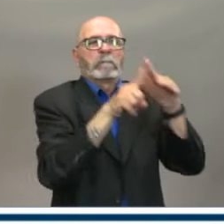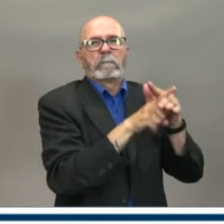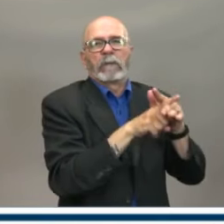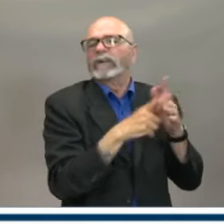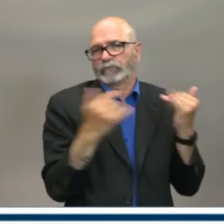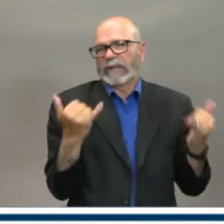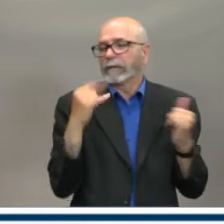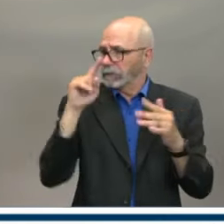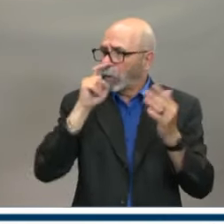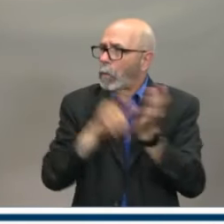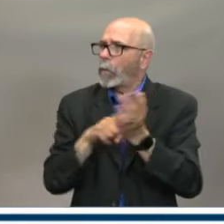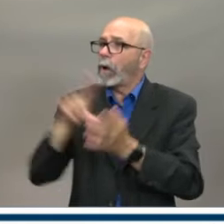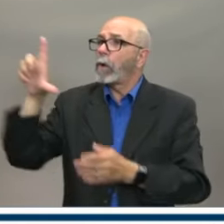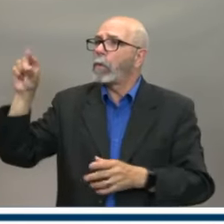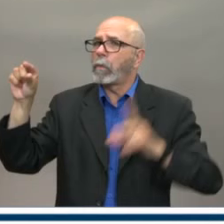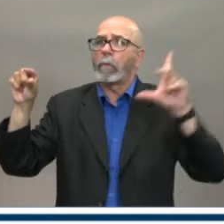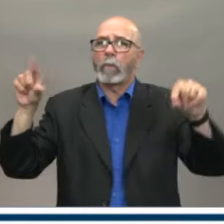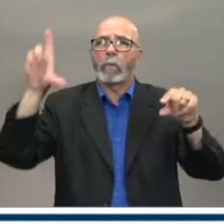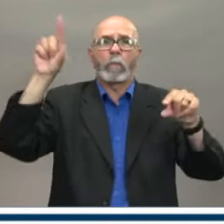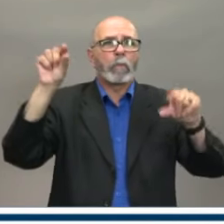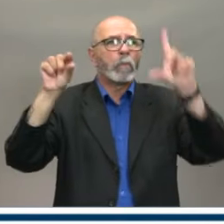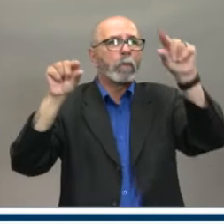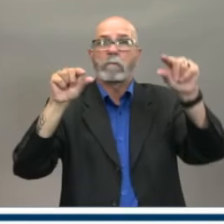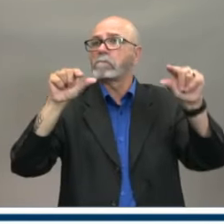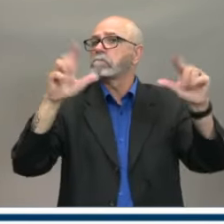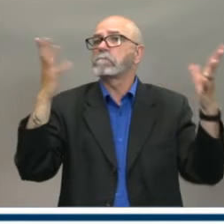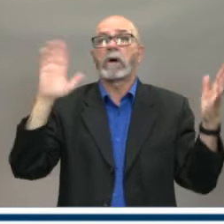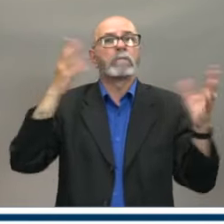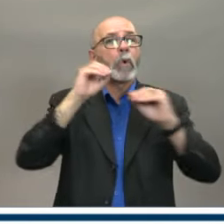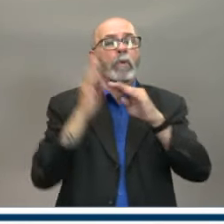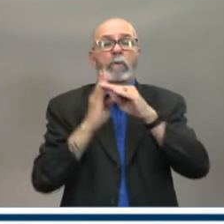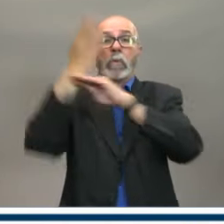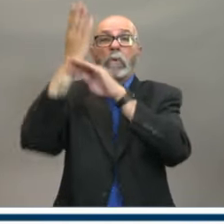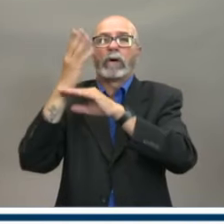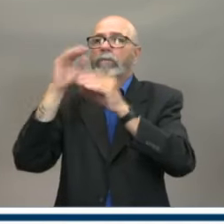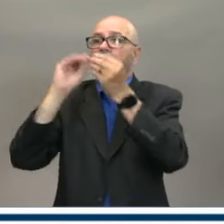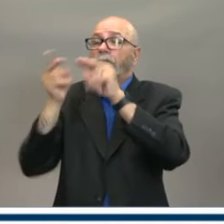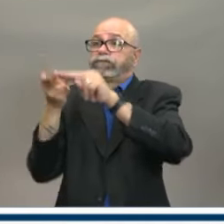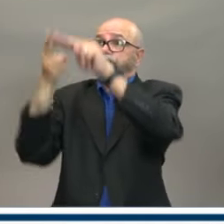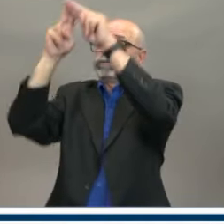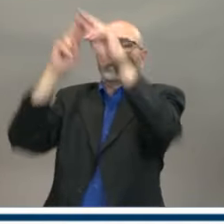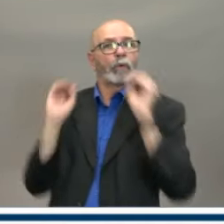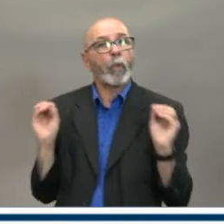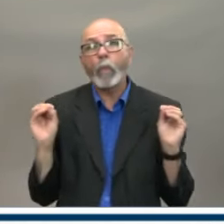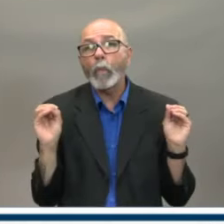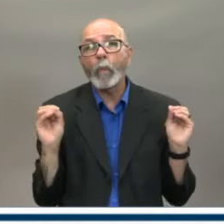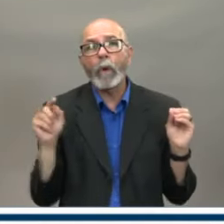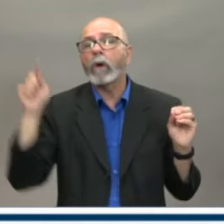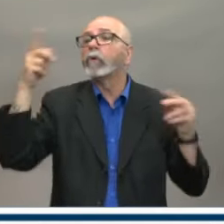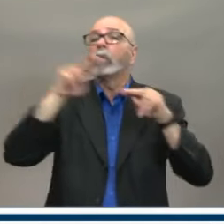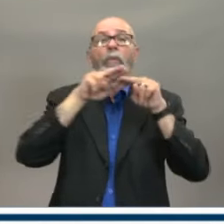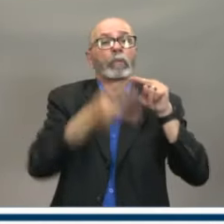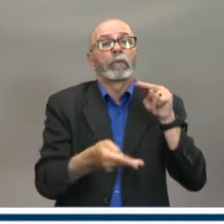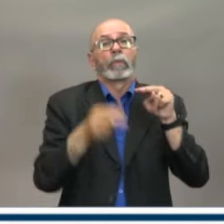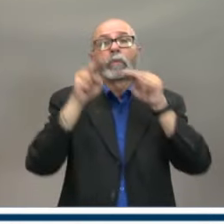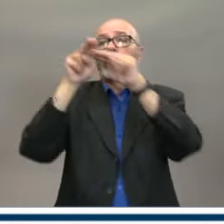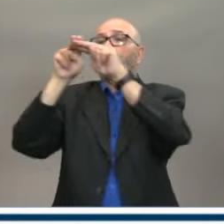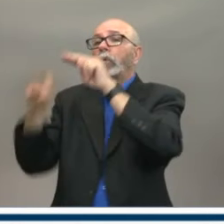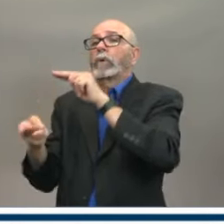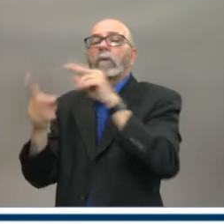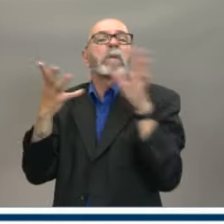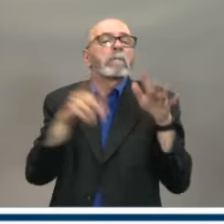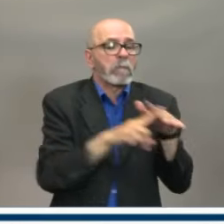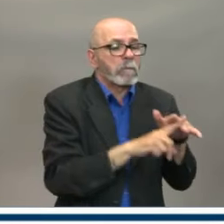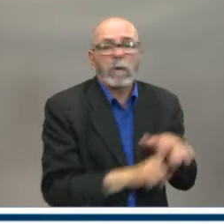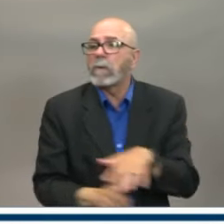we don't have any that meet that threshold. We're now seeing very sporadic new cases occurring in communities.